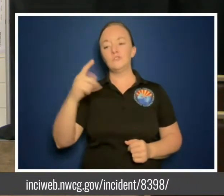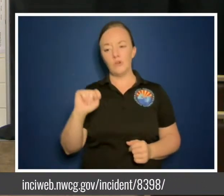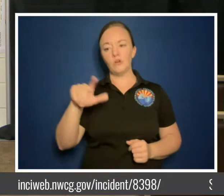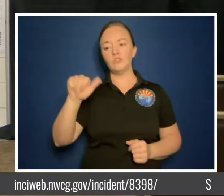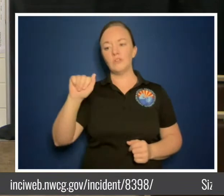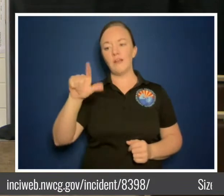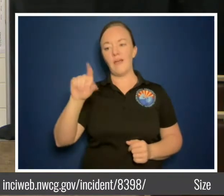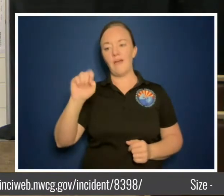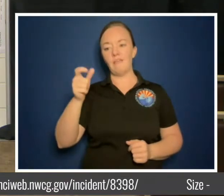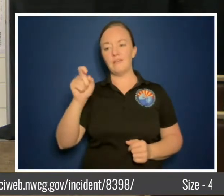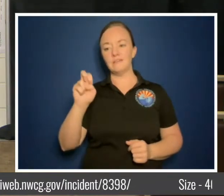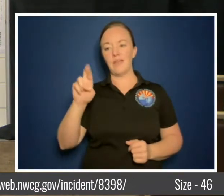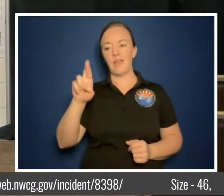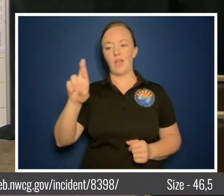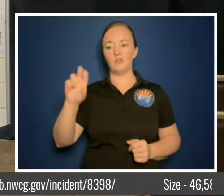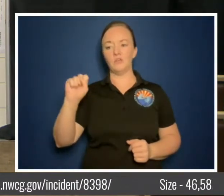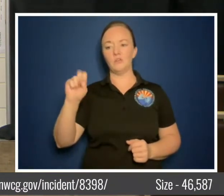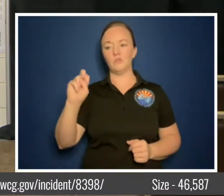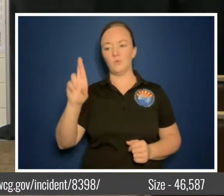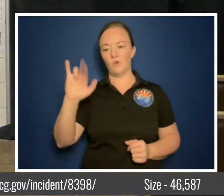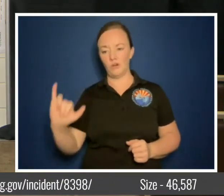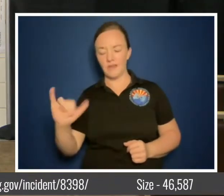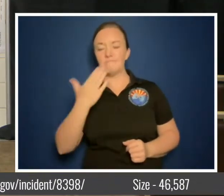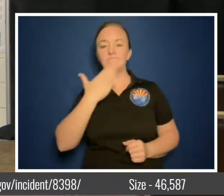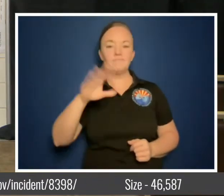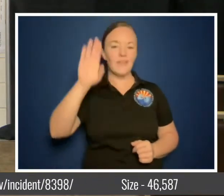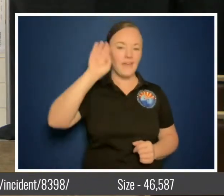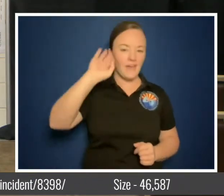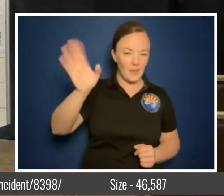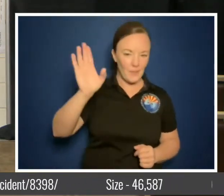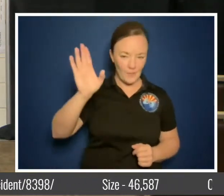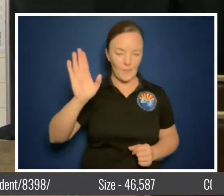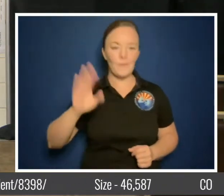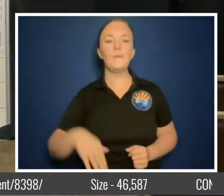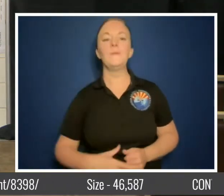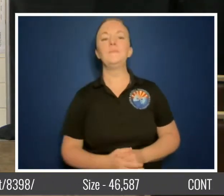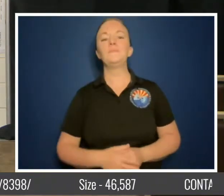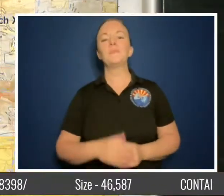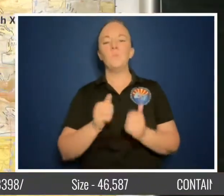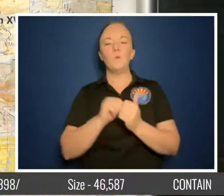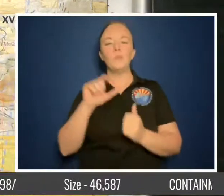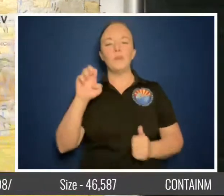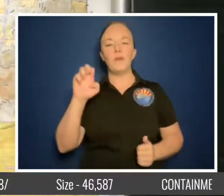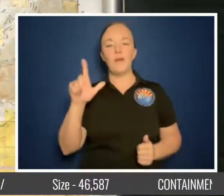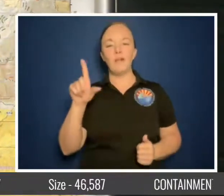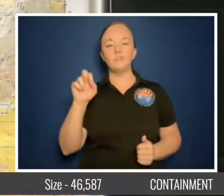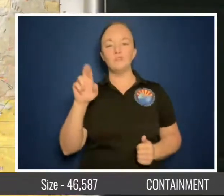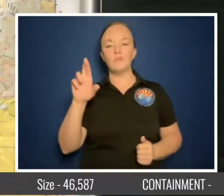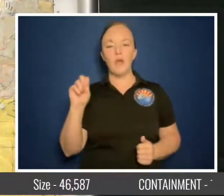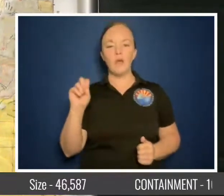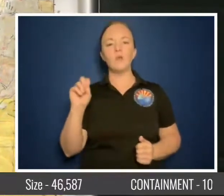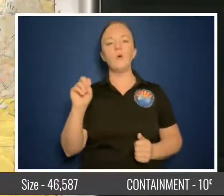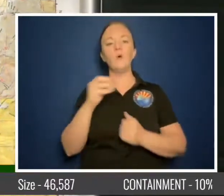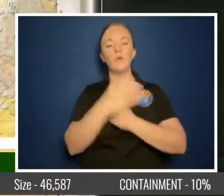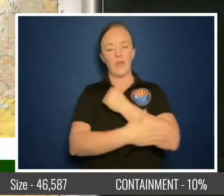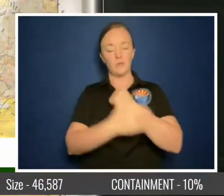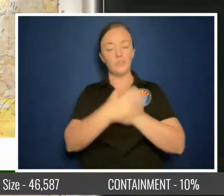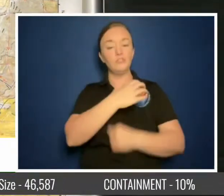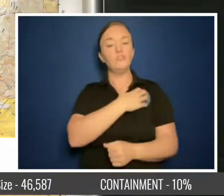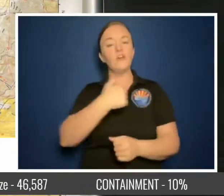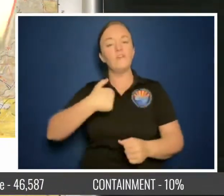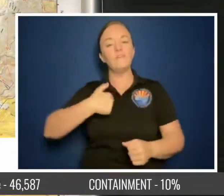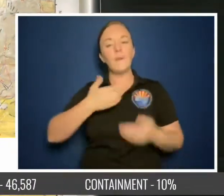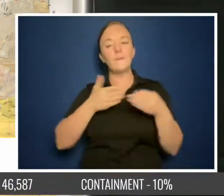Thank you. Hello. My name is Alexander Sori with the El Dorado County Sheriff's Office, and I'm the Public Information Officer.